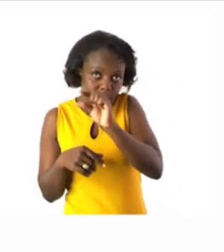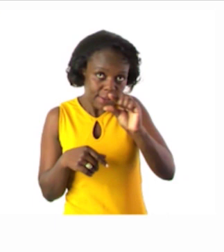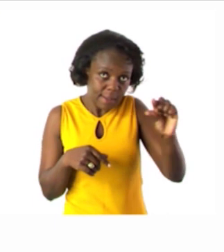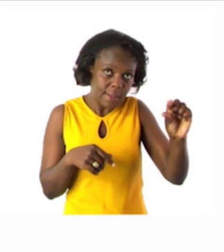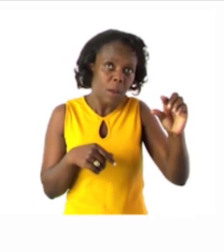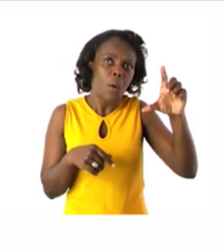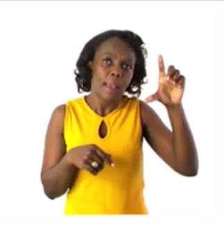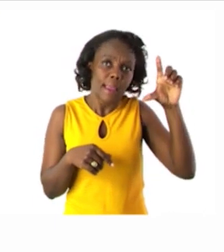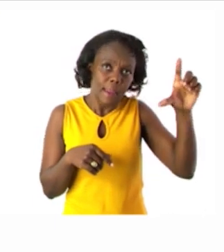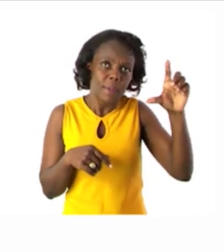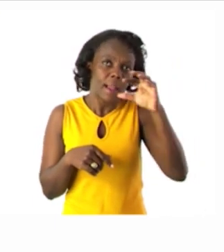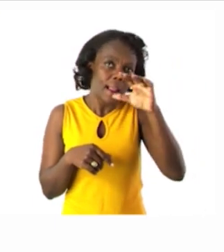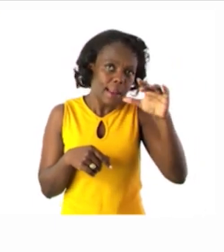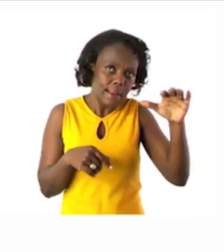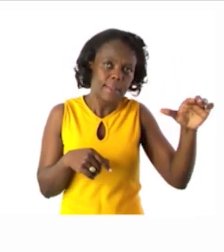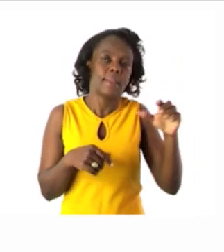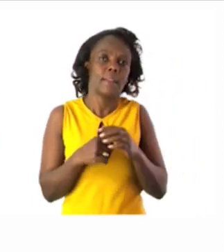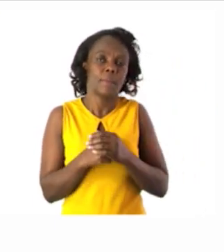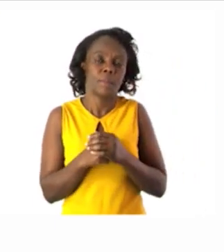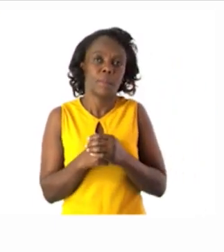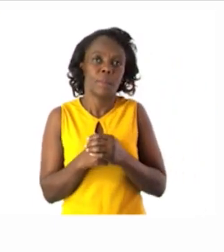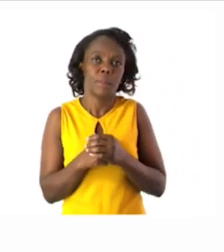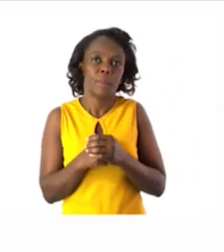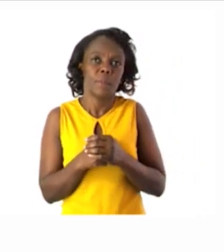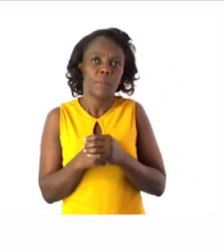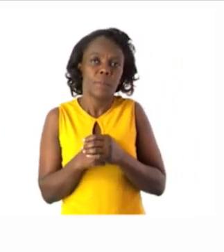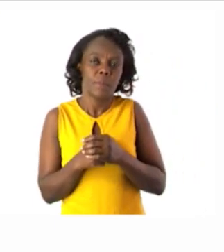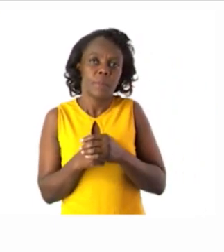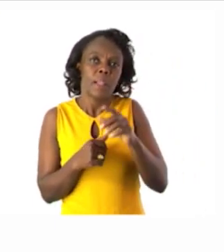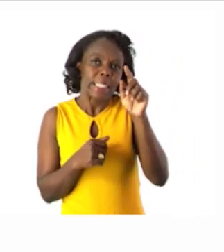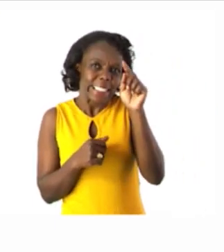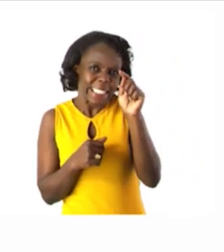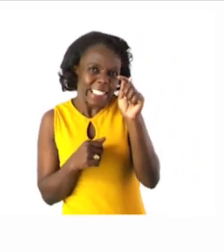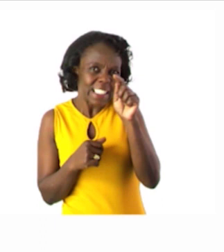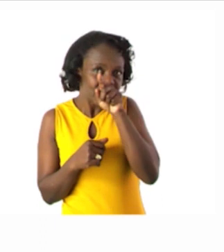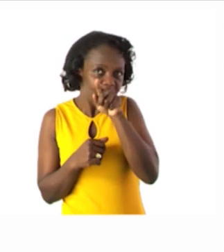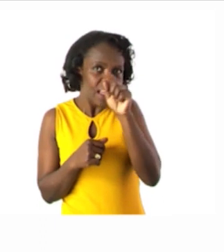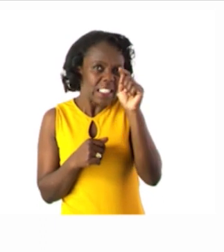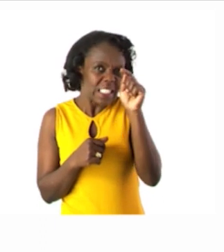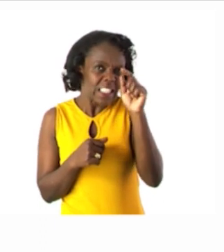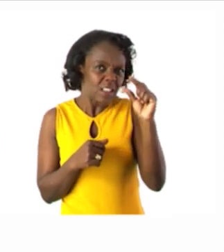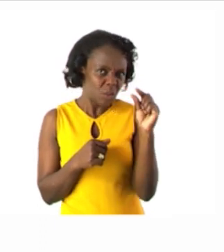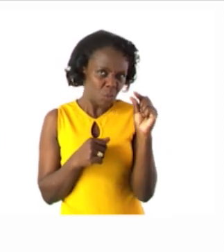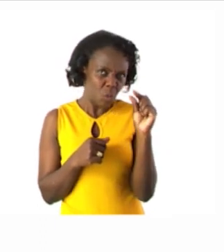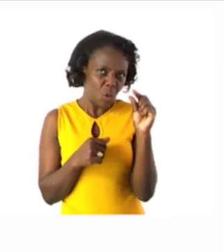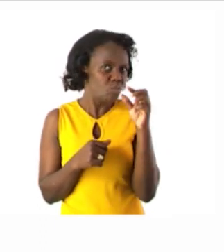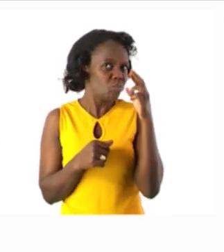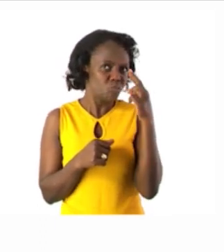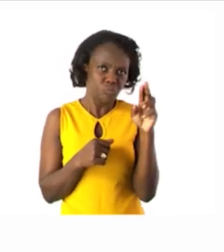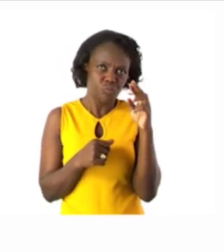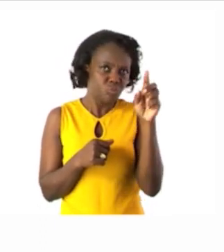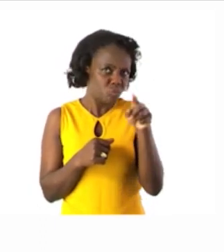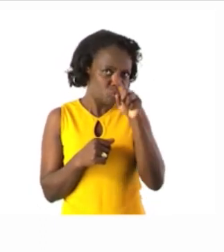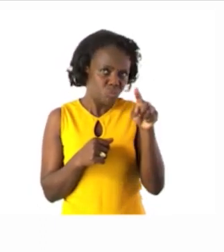But on this sentence, we can see that they have started the sentence with a small t. They started with a t, which is small. They are supposed to start